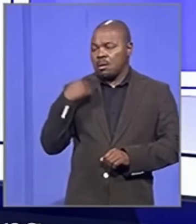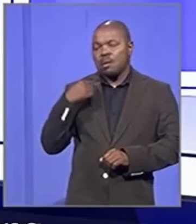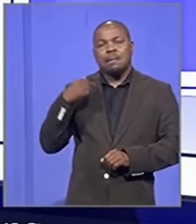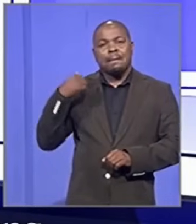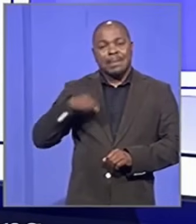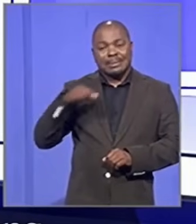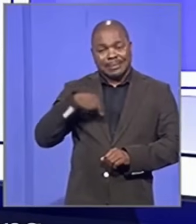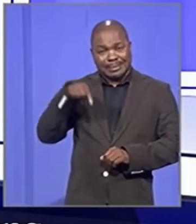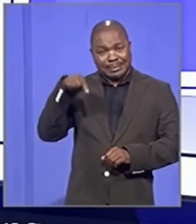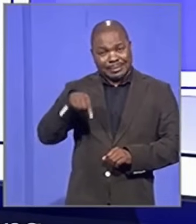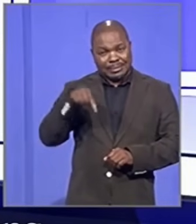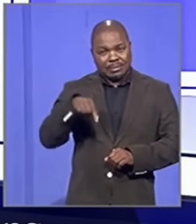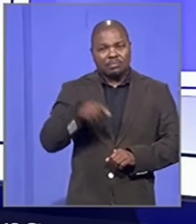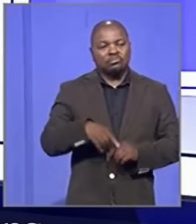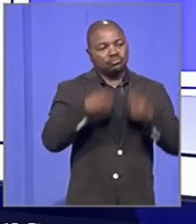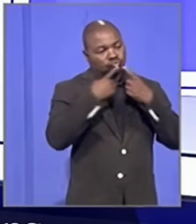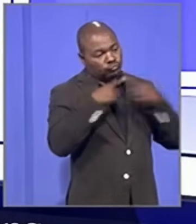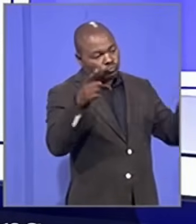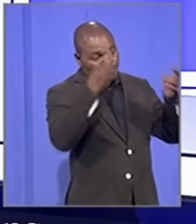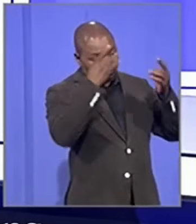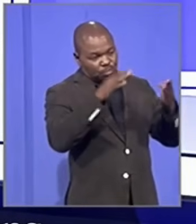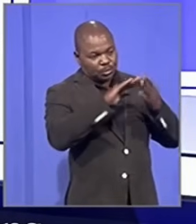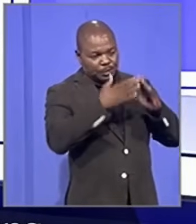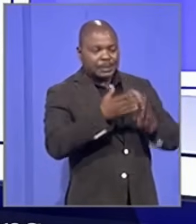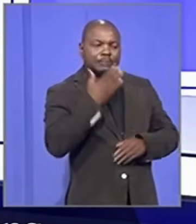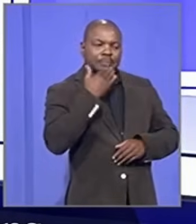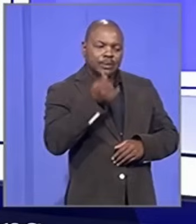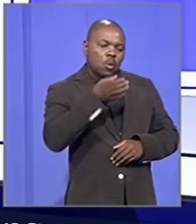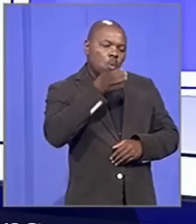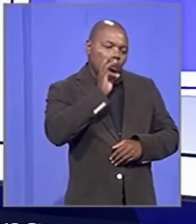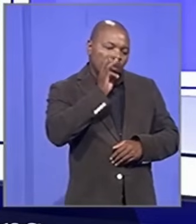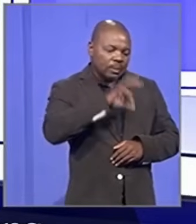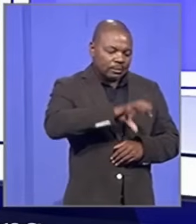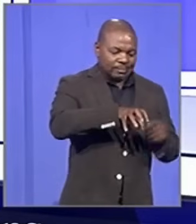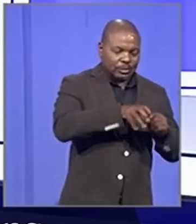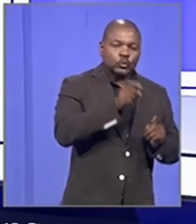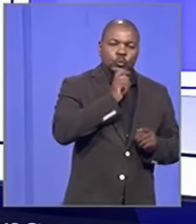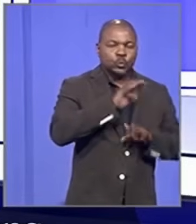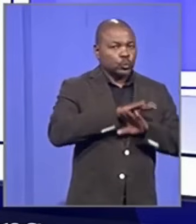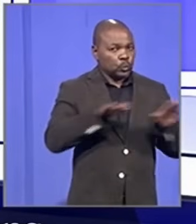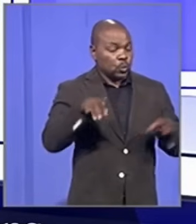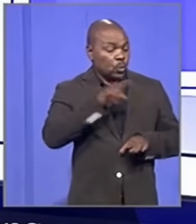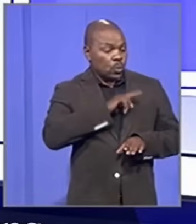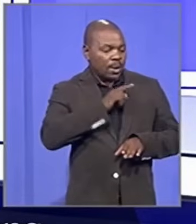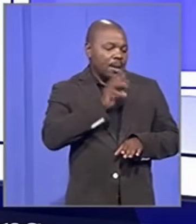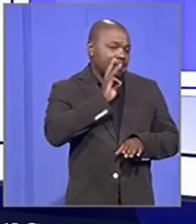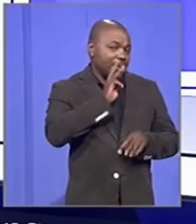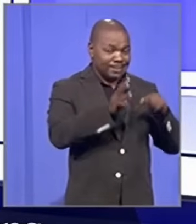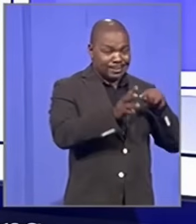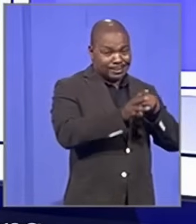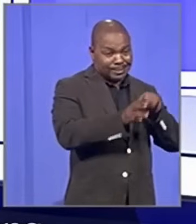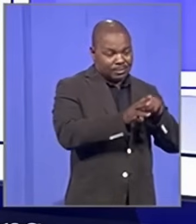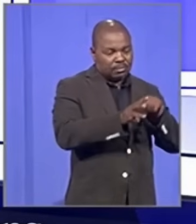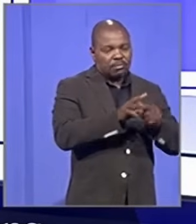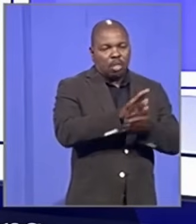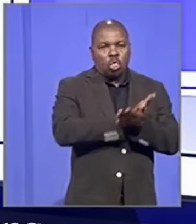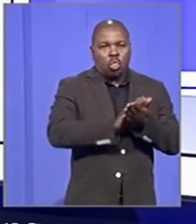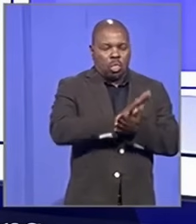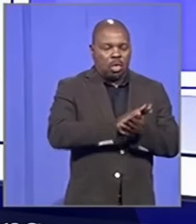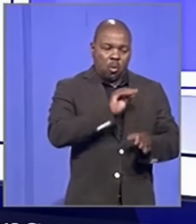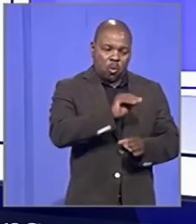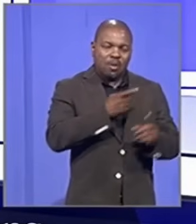wa Imfuleni o ntšhe tomošo go badudi bao go emiša go nwa metsi a go tšwa dipomping tša bona ka ge go dumela gore metsi ao a tšhilafaditšwe ke metsi